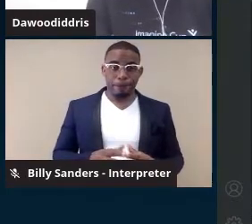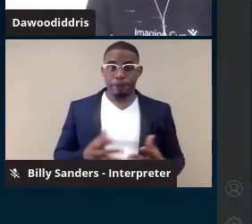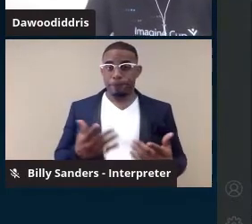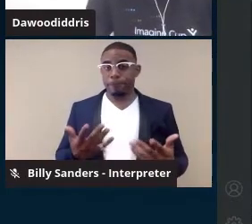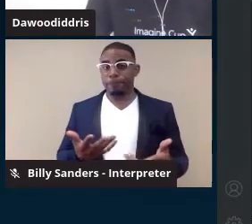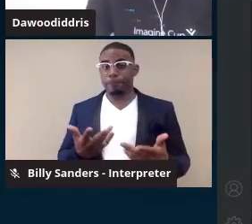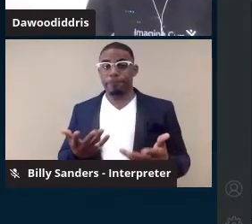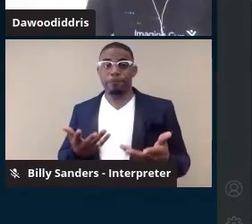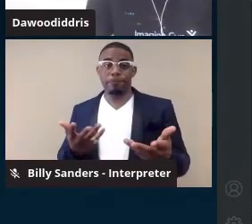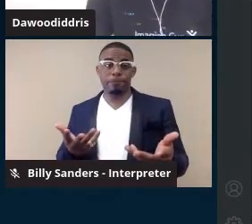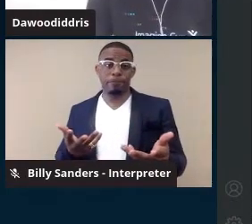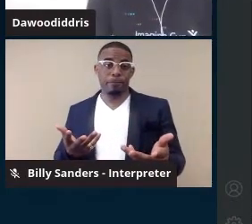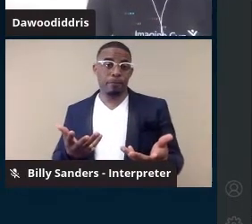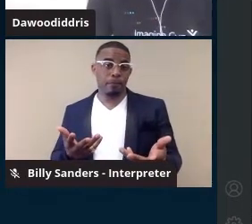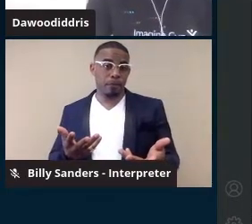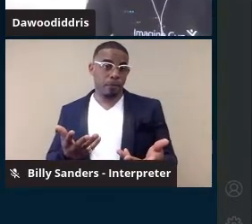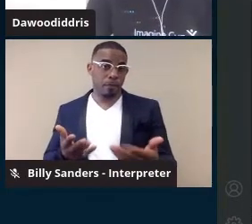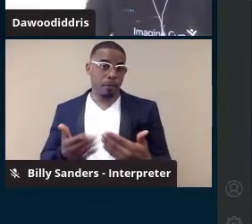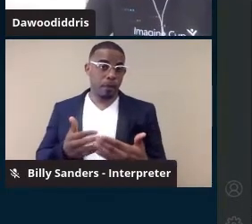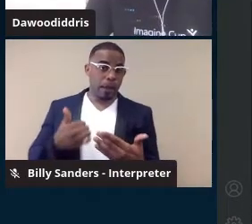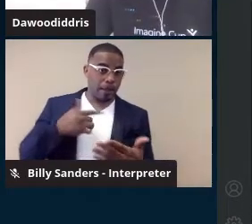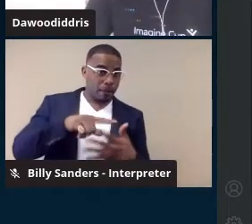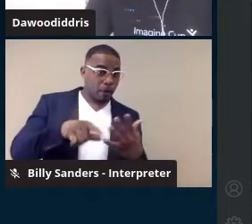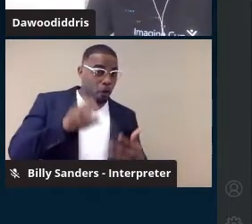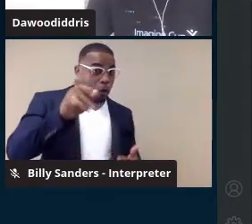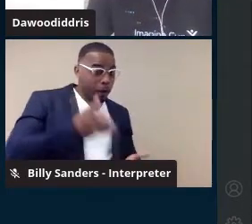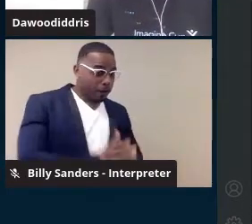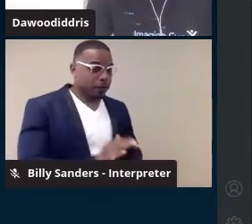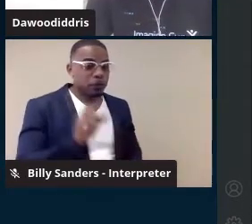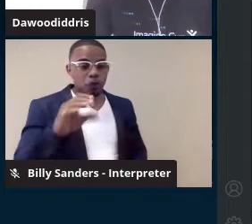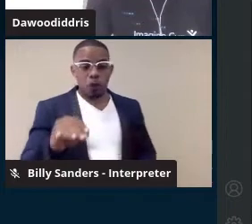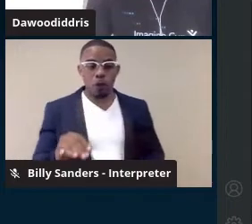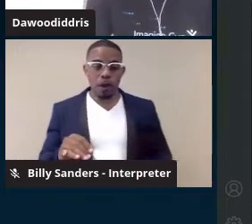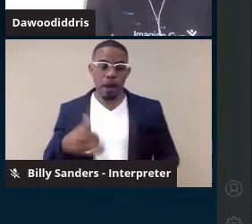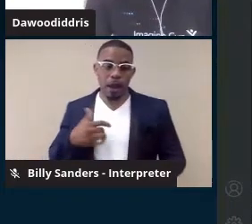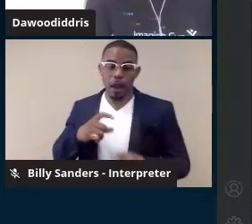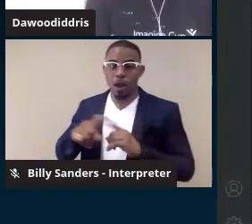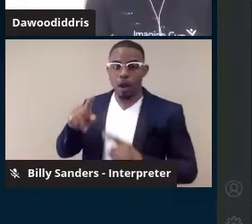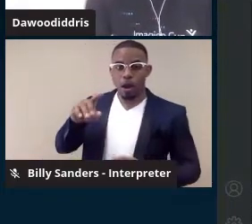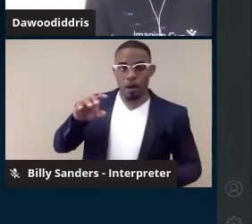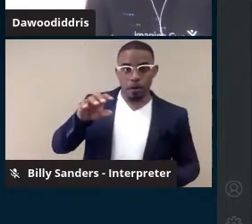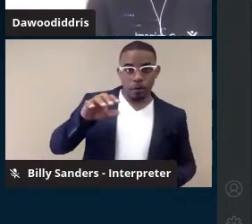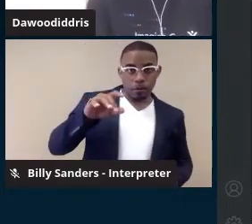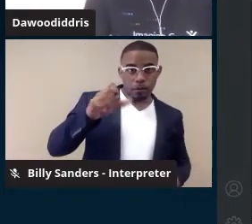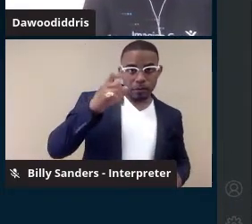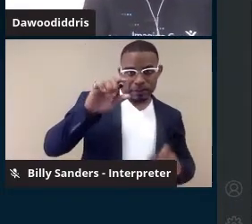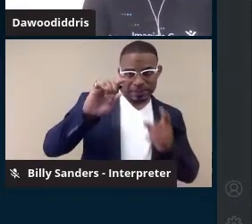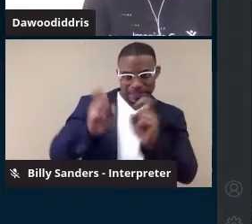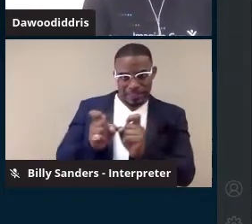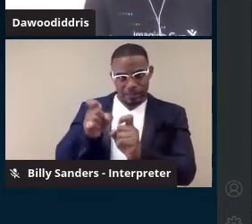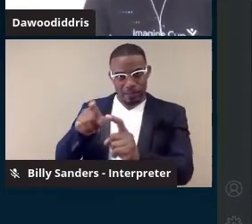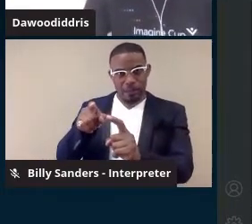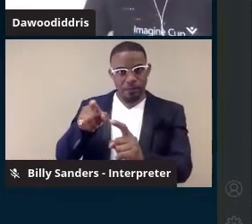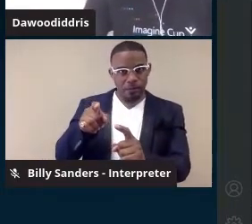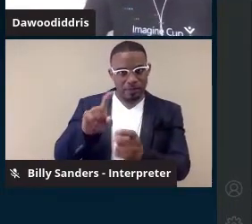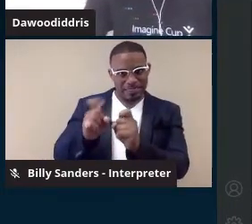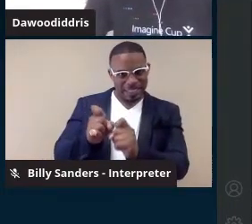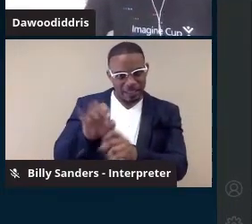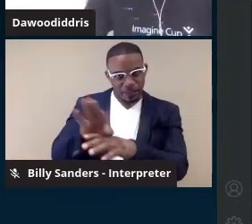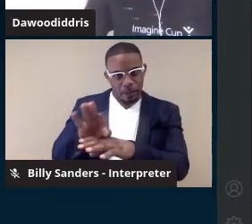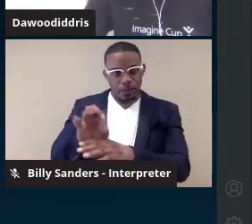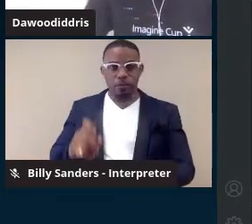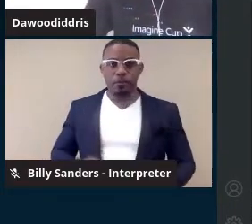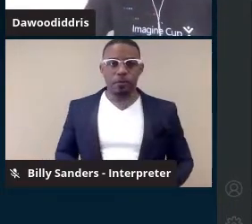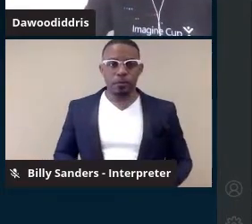the body parser, all right? So I'll call body parser and say JSON, all right?